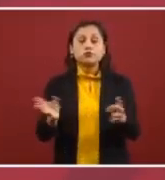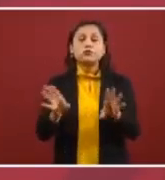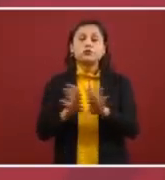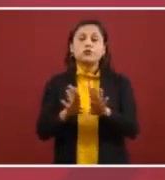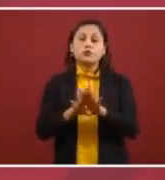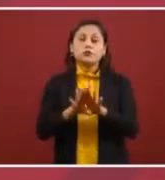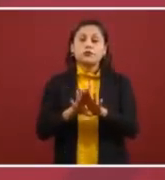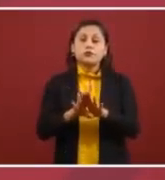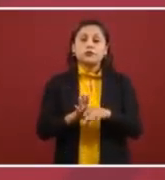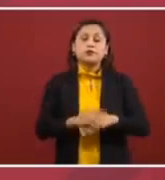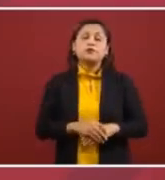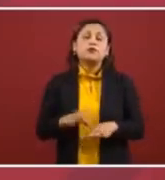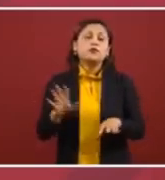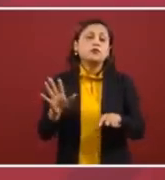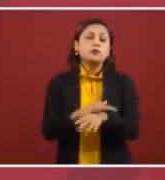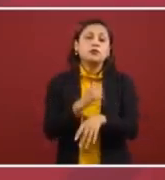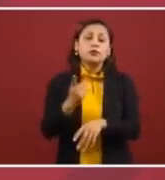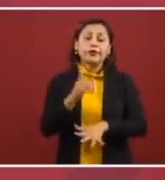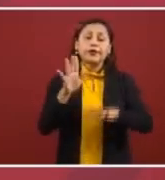Because the excuse